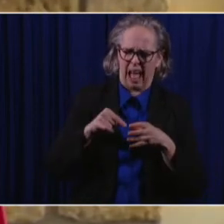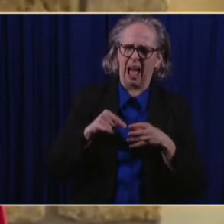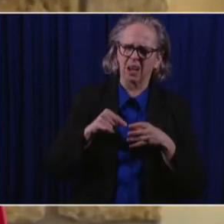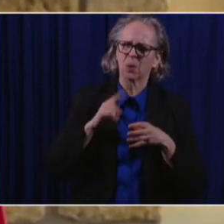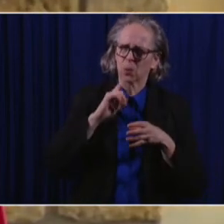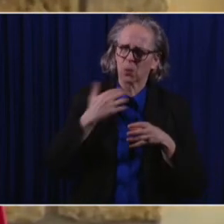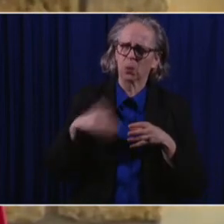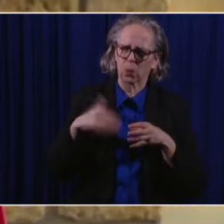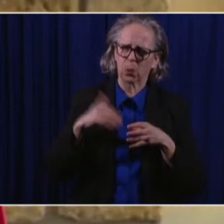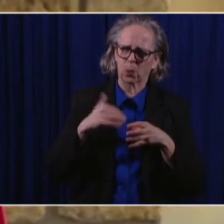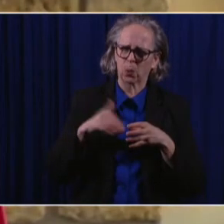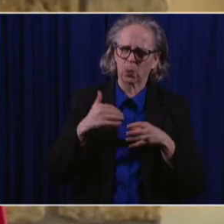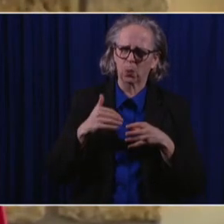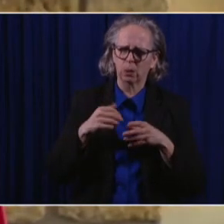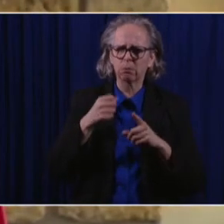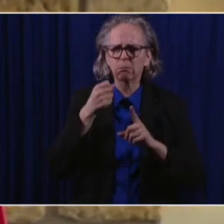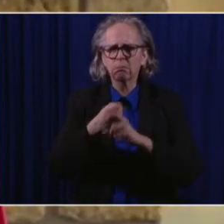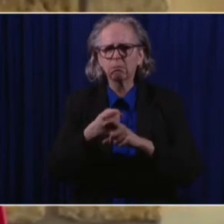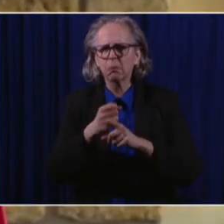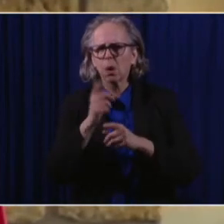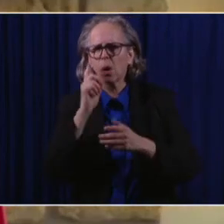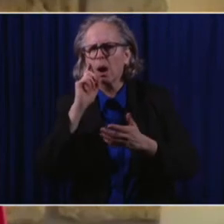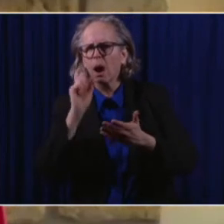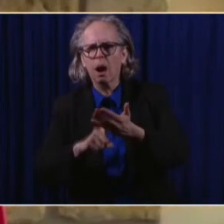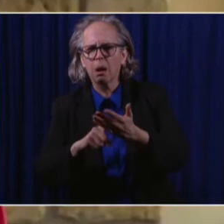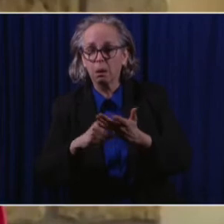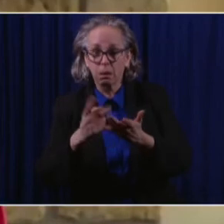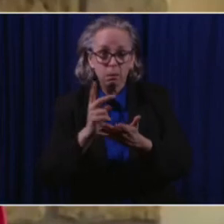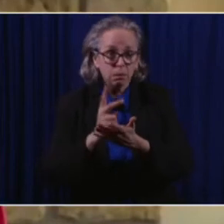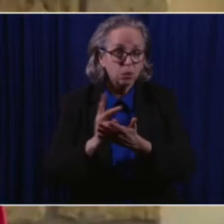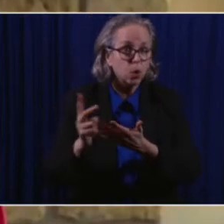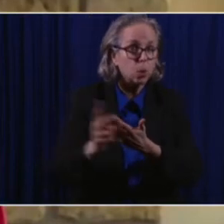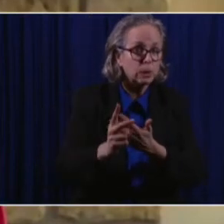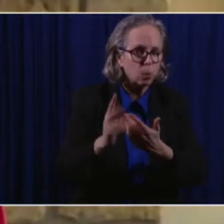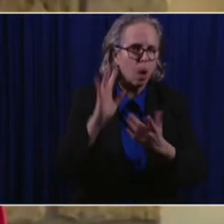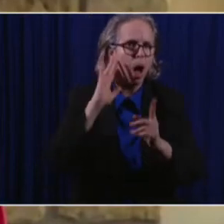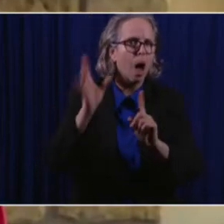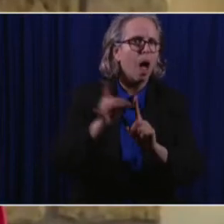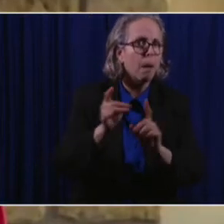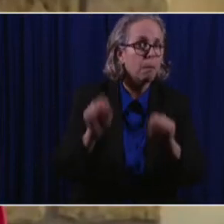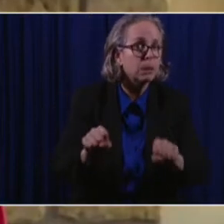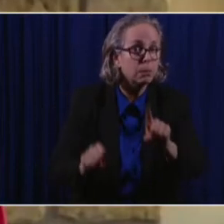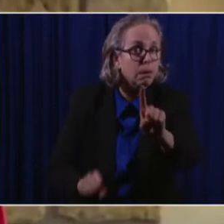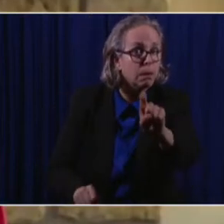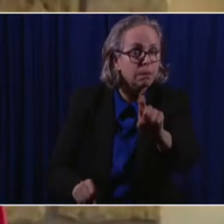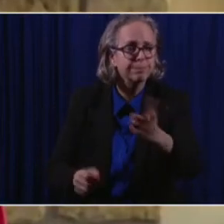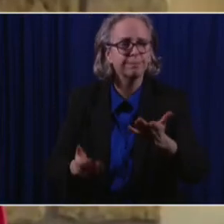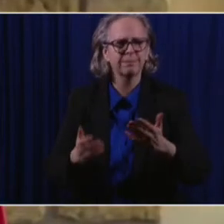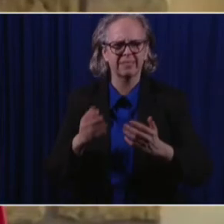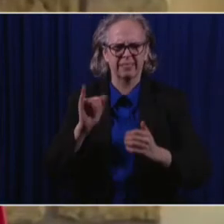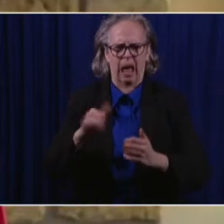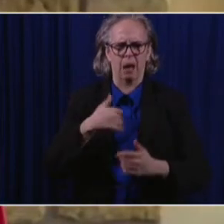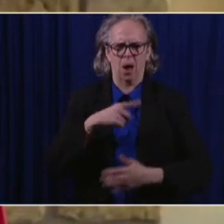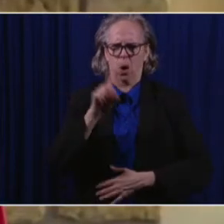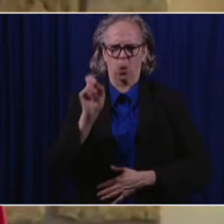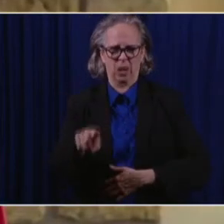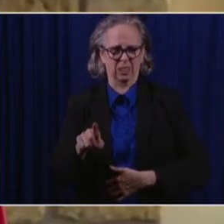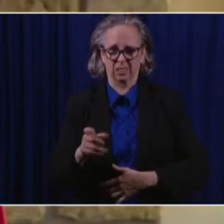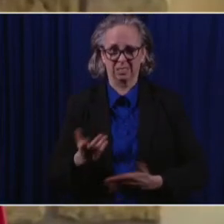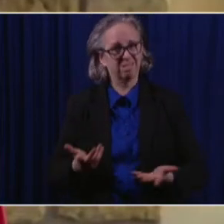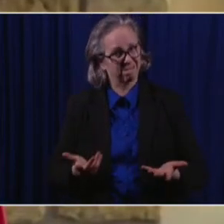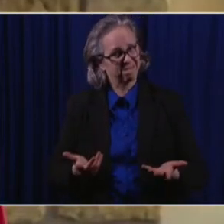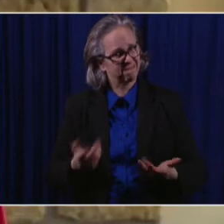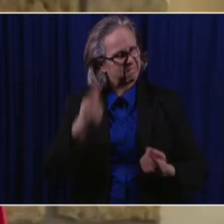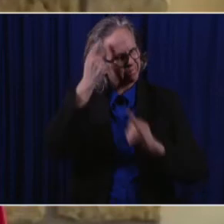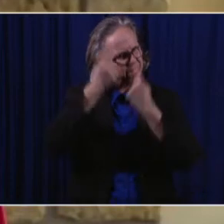what it would be for the DeWine family. But a great time to get together. But if we don't tamp down Thanksgiving, when would